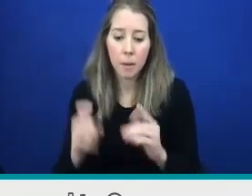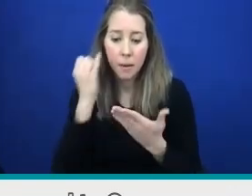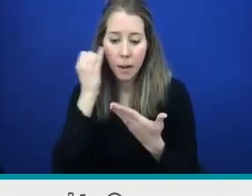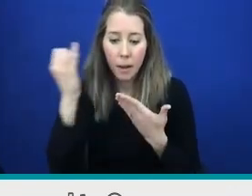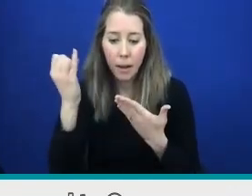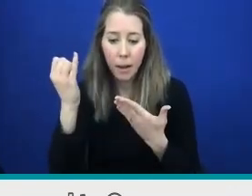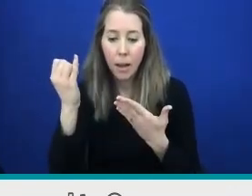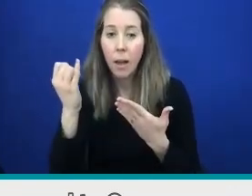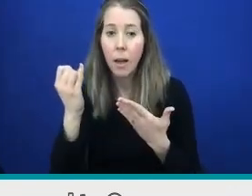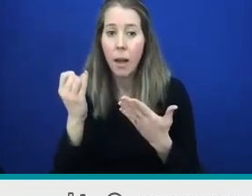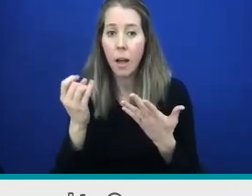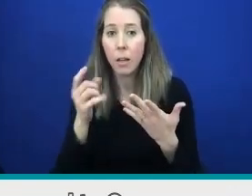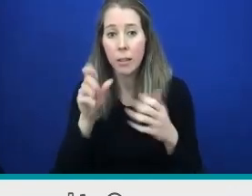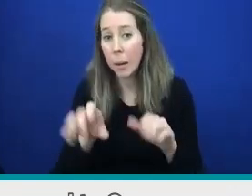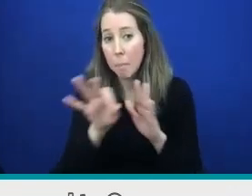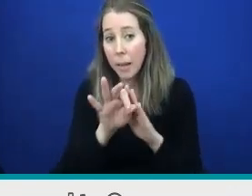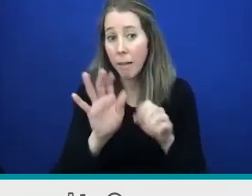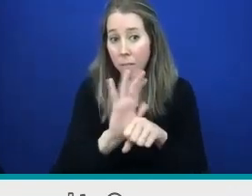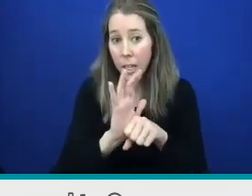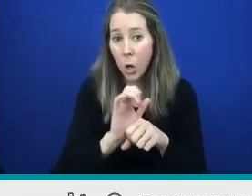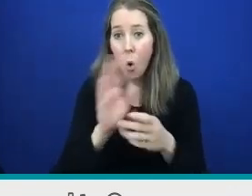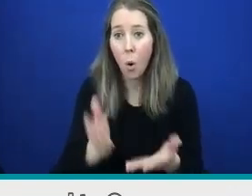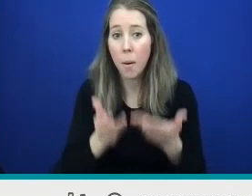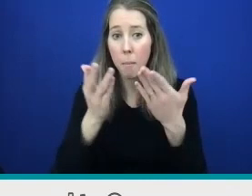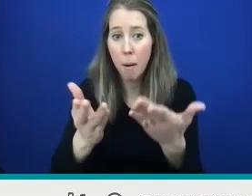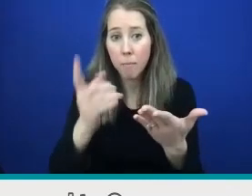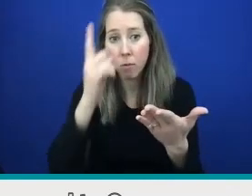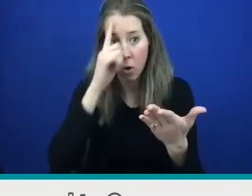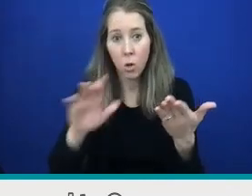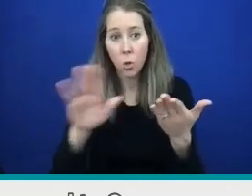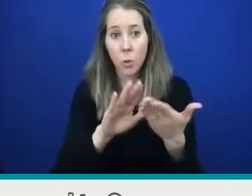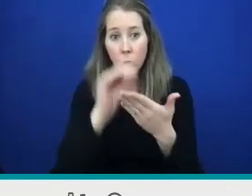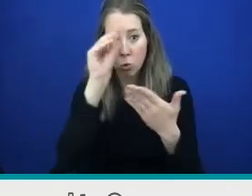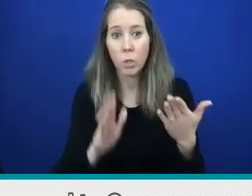can select a video or a prompt for your students to